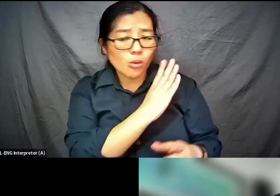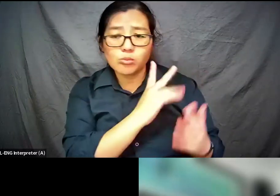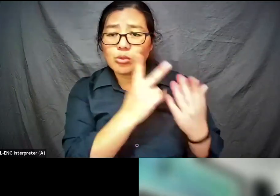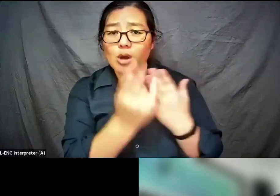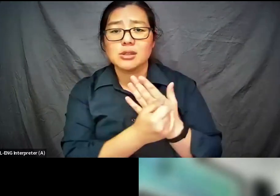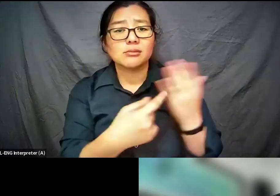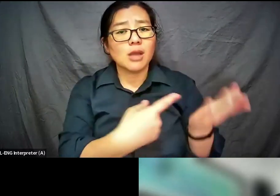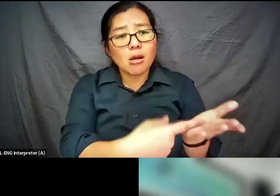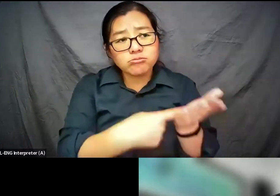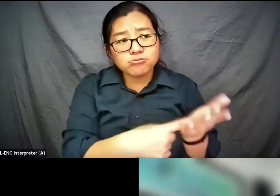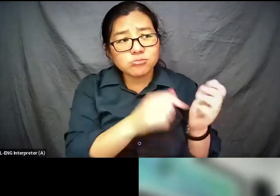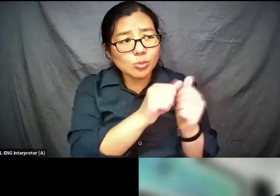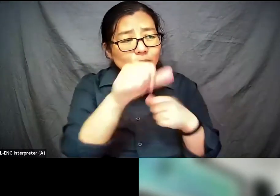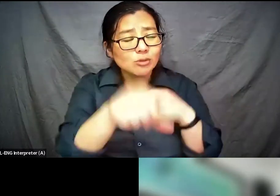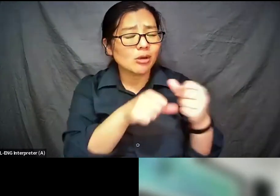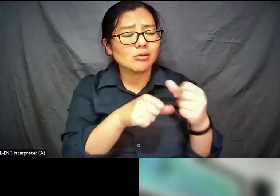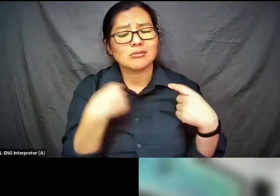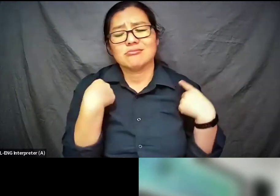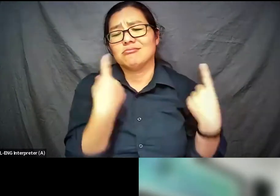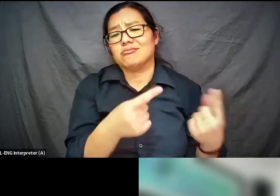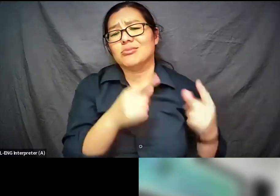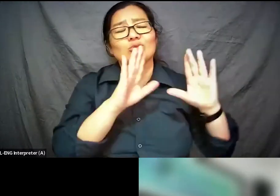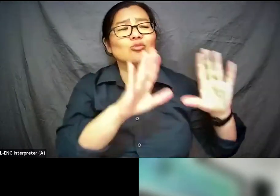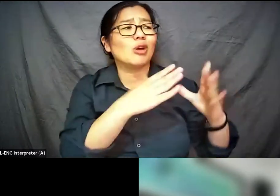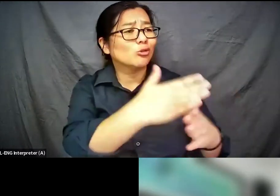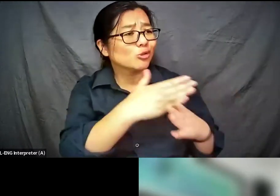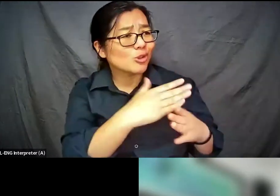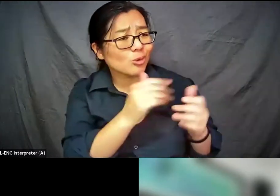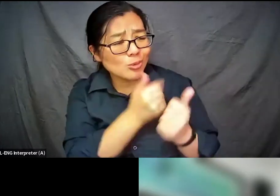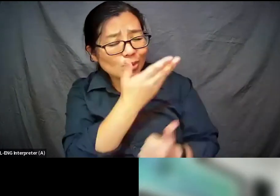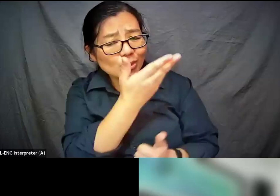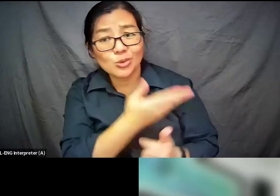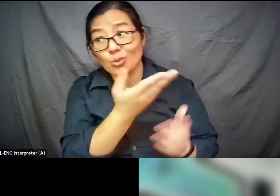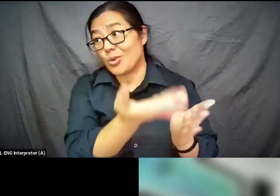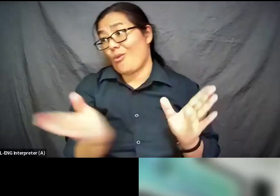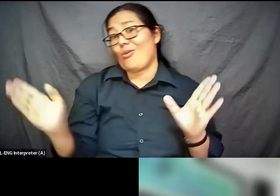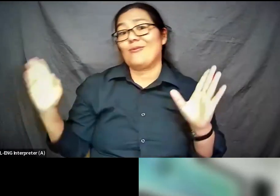opposed to being the outside kind of like looking in.